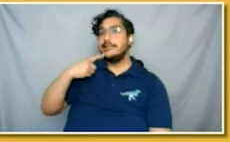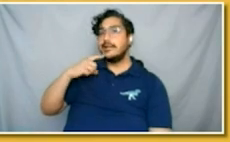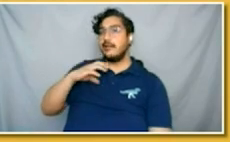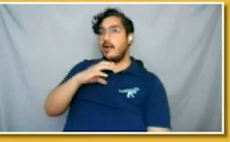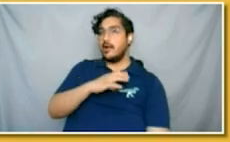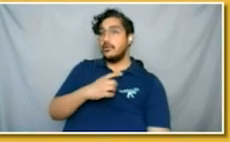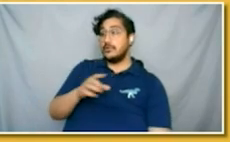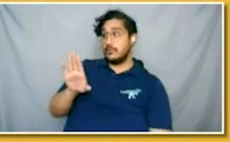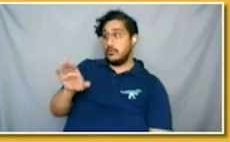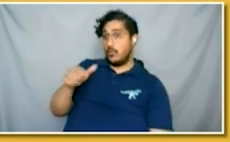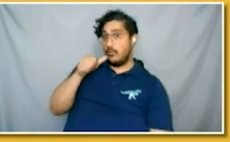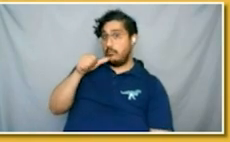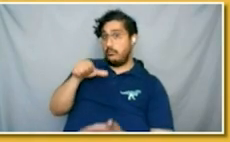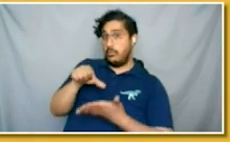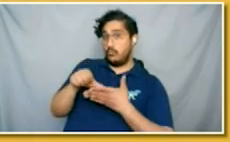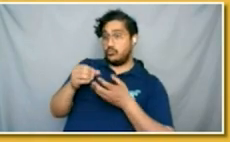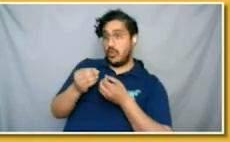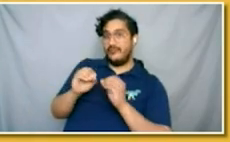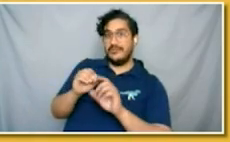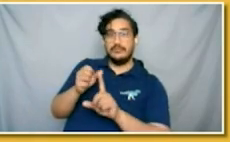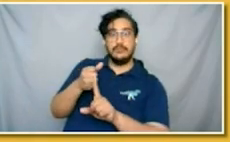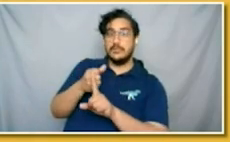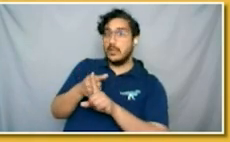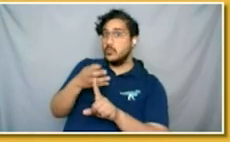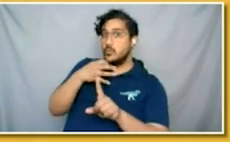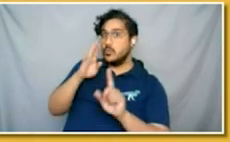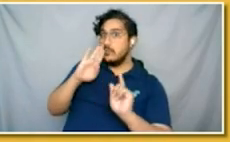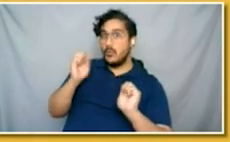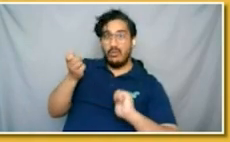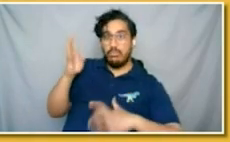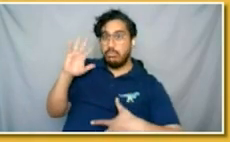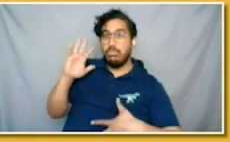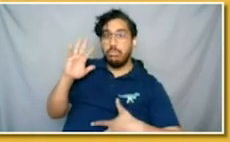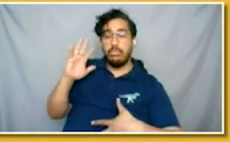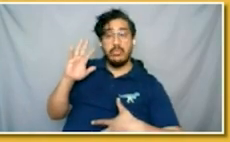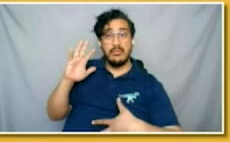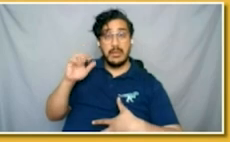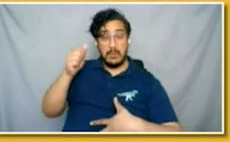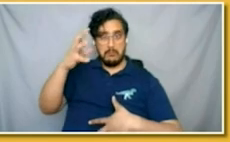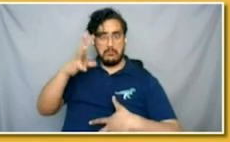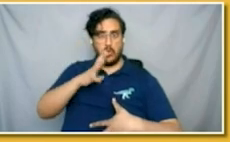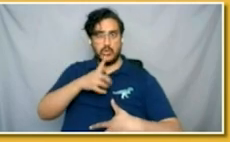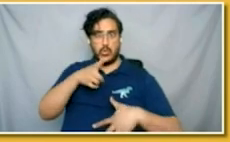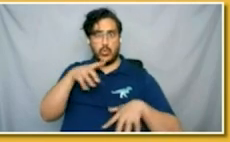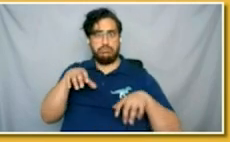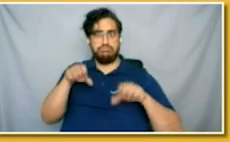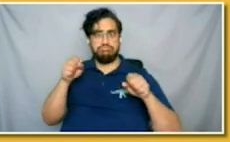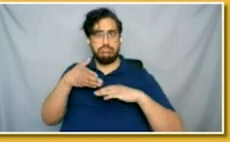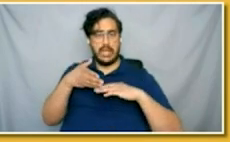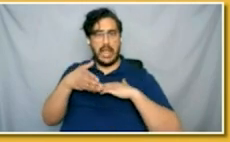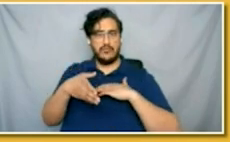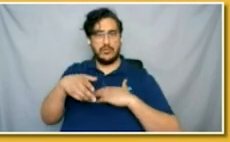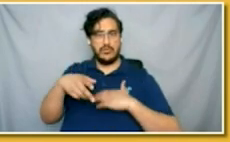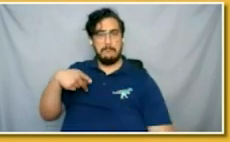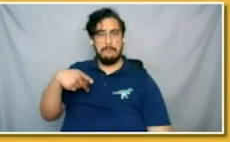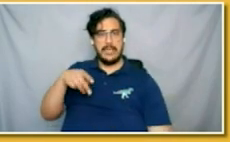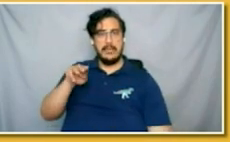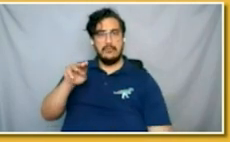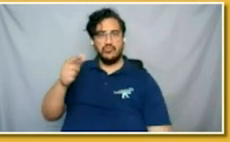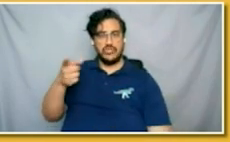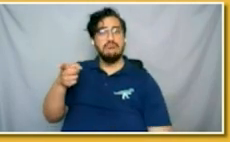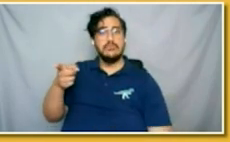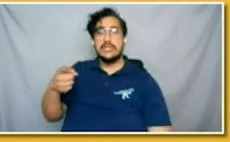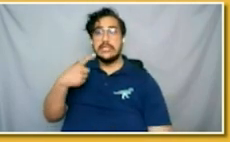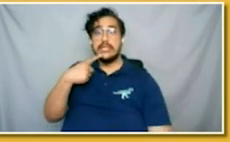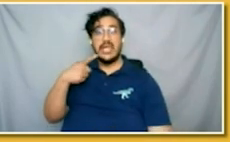with a catastrophe. The guy who took over after him, PMG Winton Blount, He said he inherited